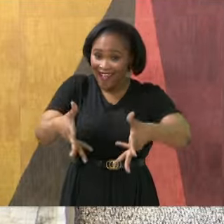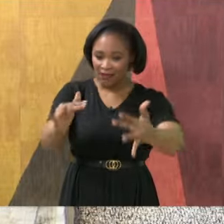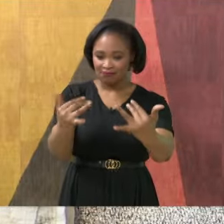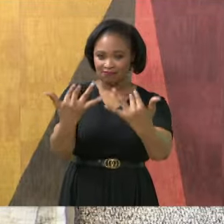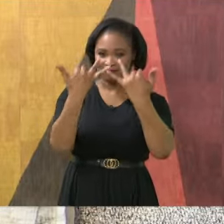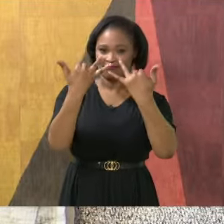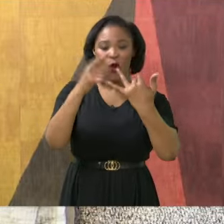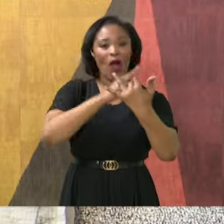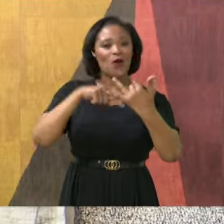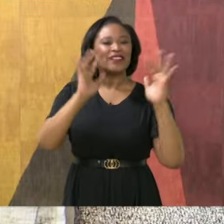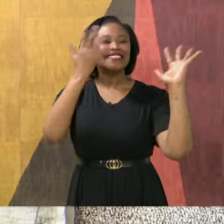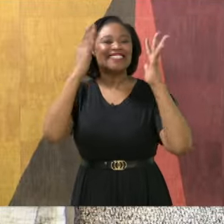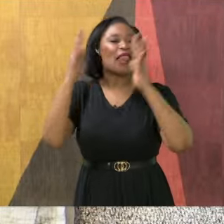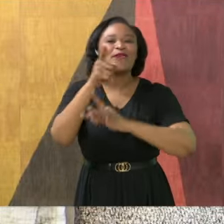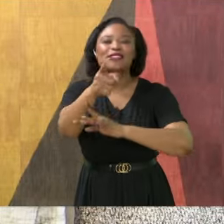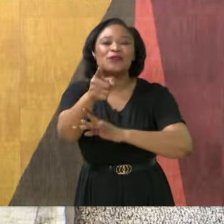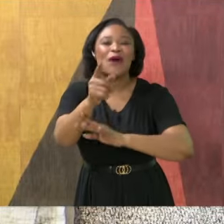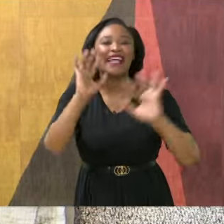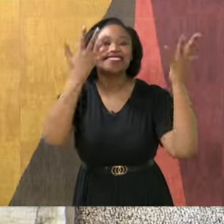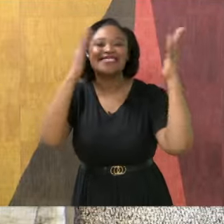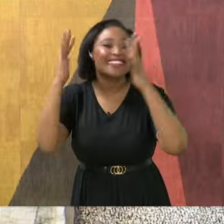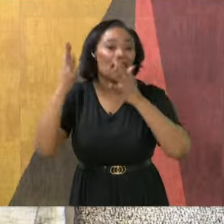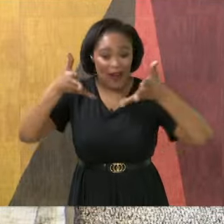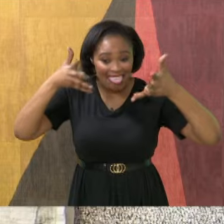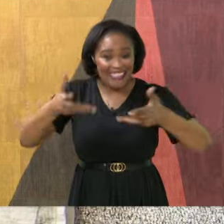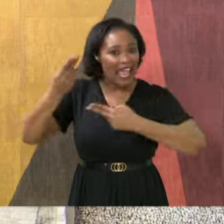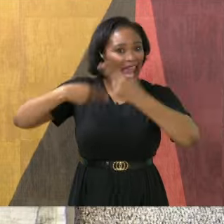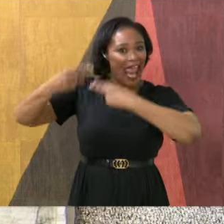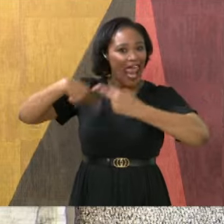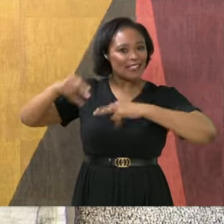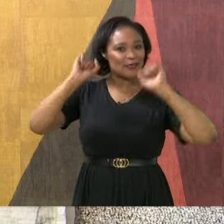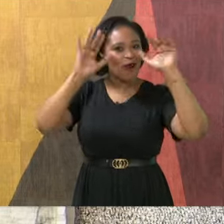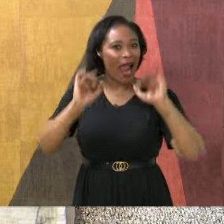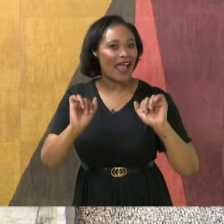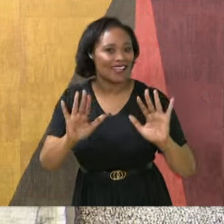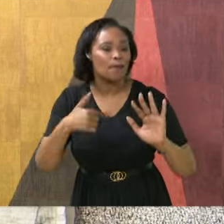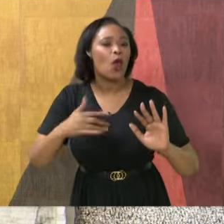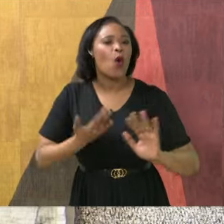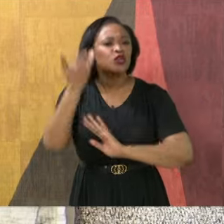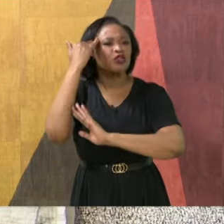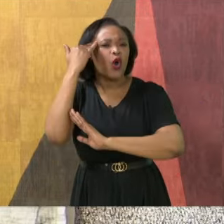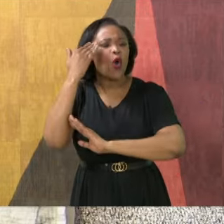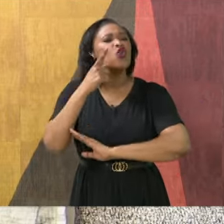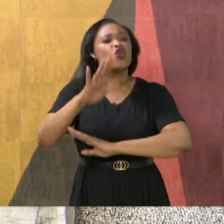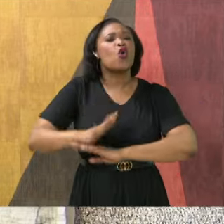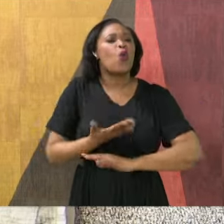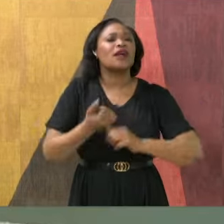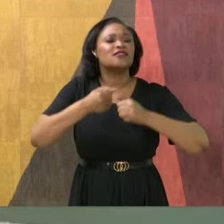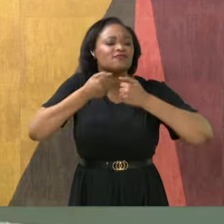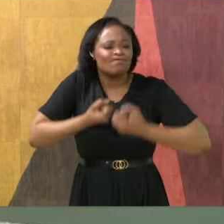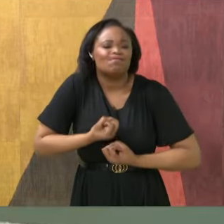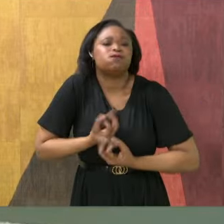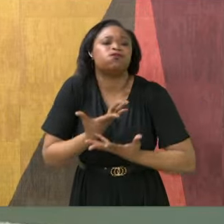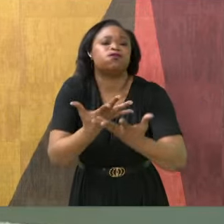especially, because we're celebrating you and celebrating this incredible history mark, I want to know, what is your message of hope to them?